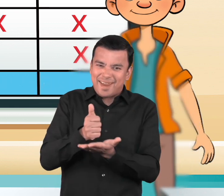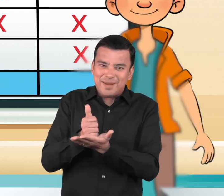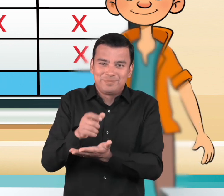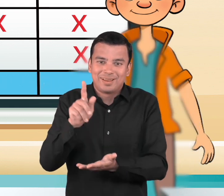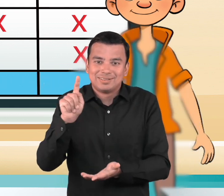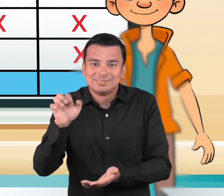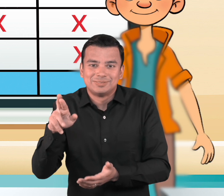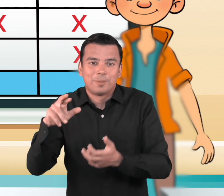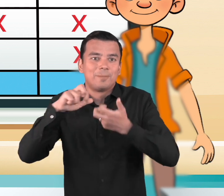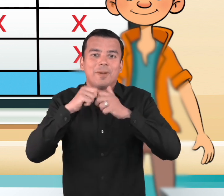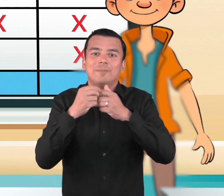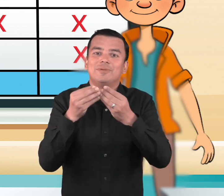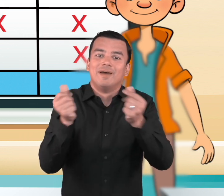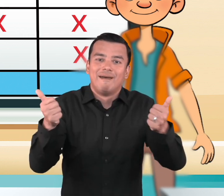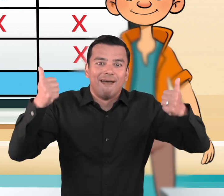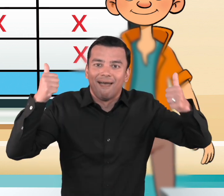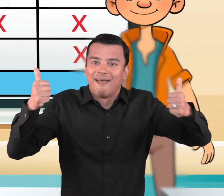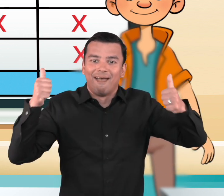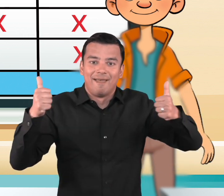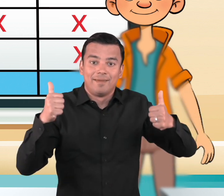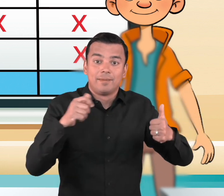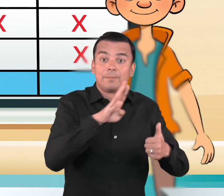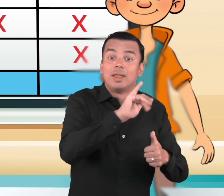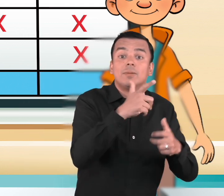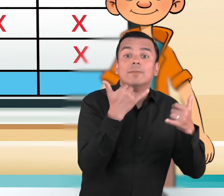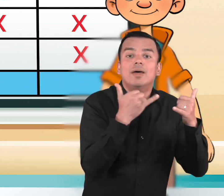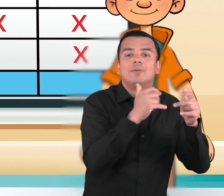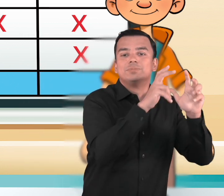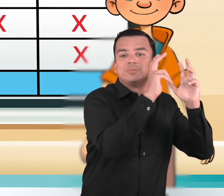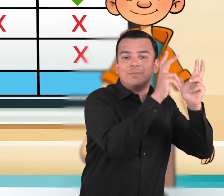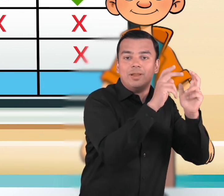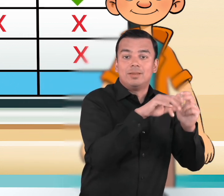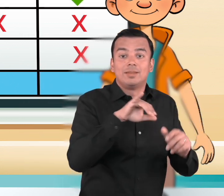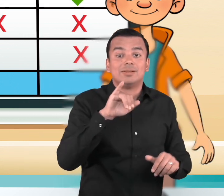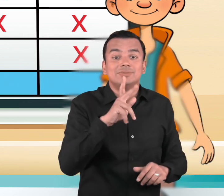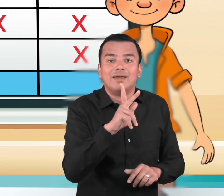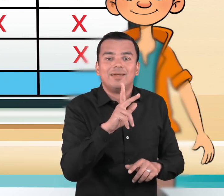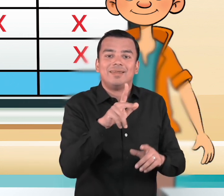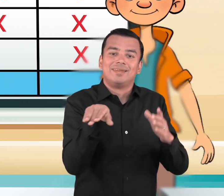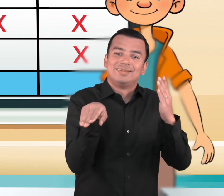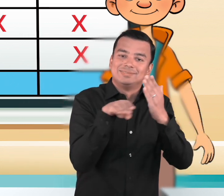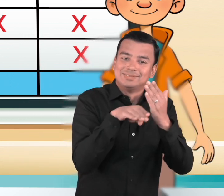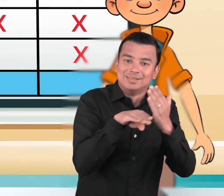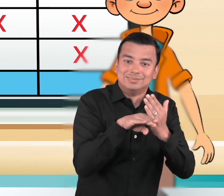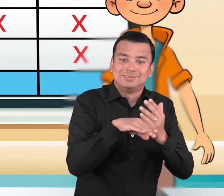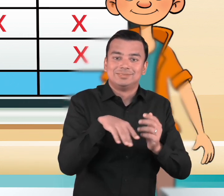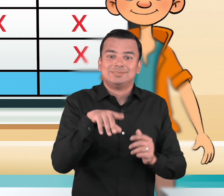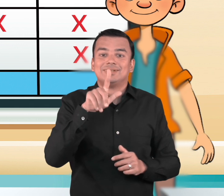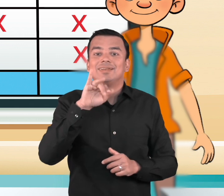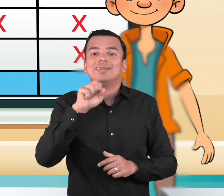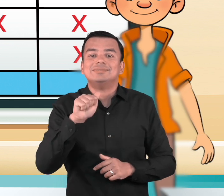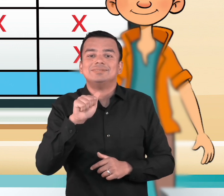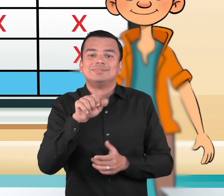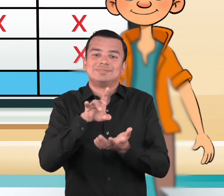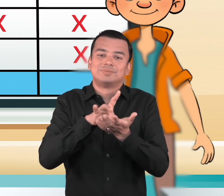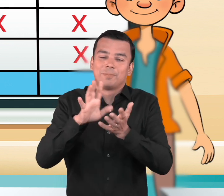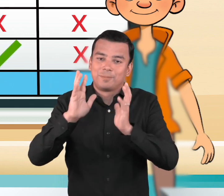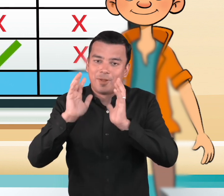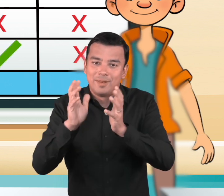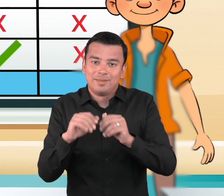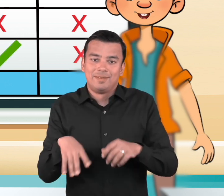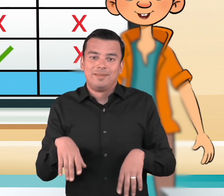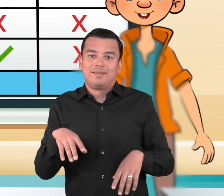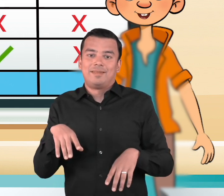helped Tyler figure out the answers. Bill plays basketball. JK plays soccer. Lisa plays